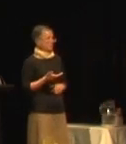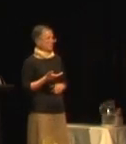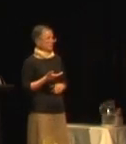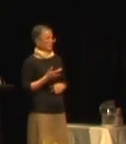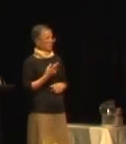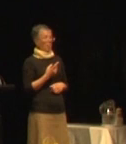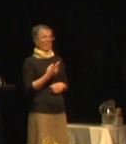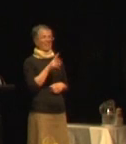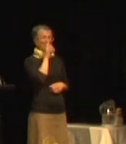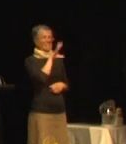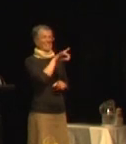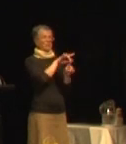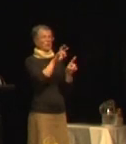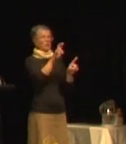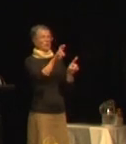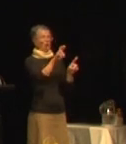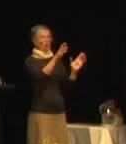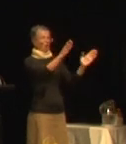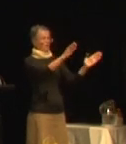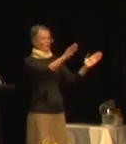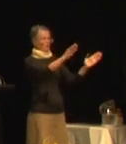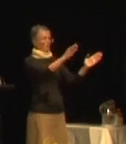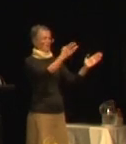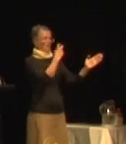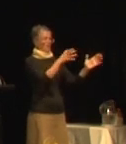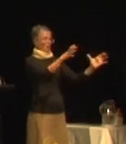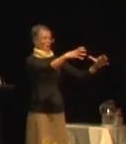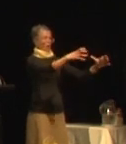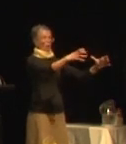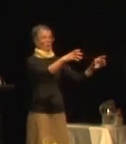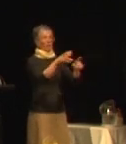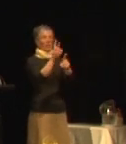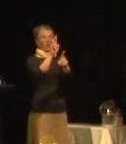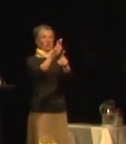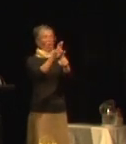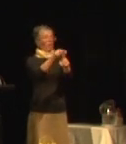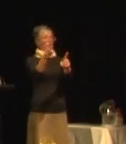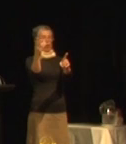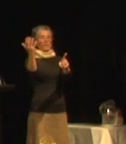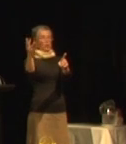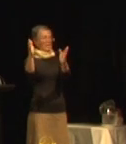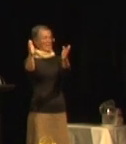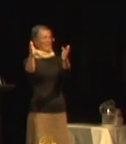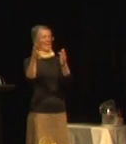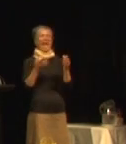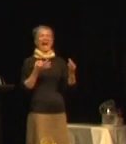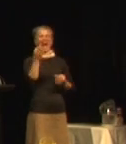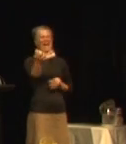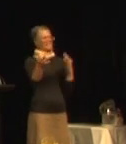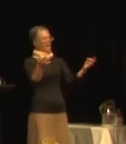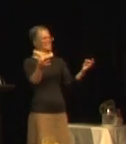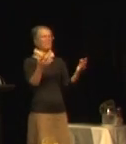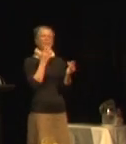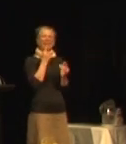So it's one group of 10 to 12-year-olds, one group of 12 to 14-year-olds, and I said, build a model of a great day you had with your